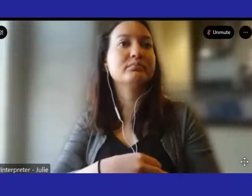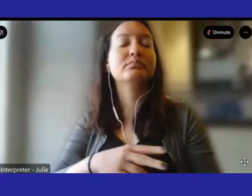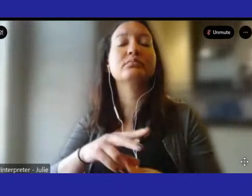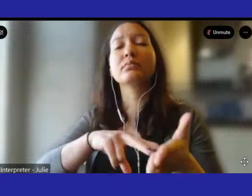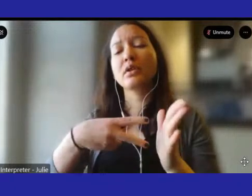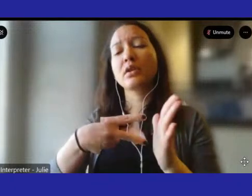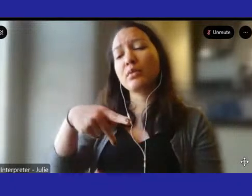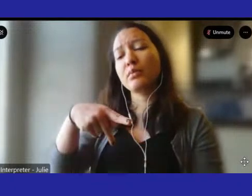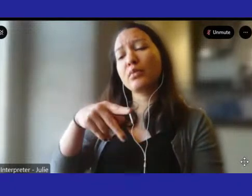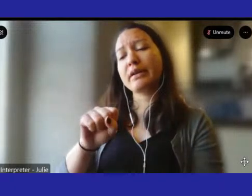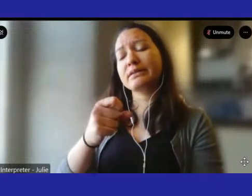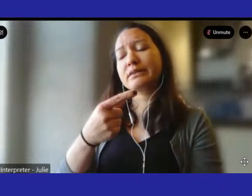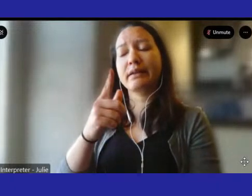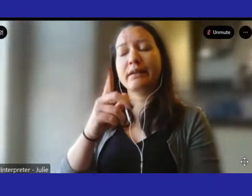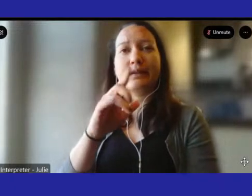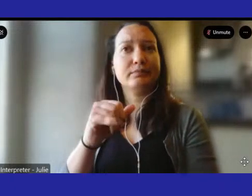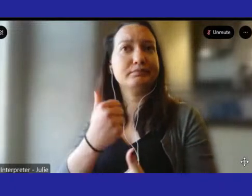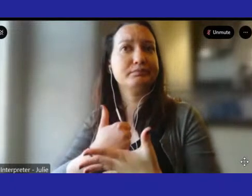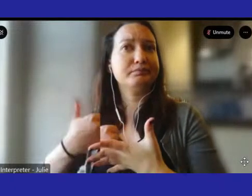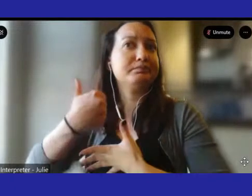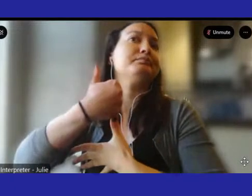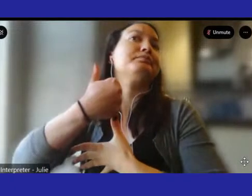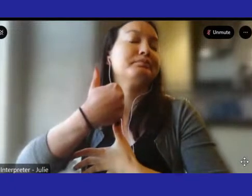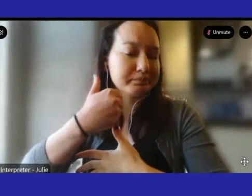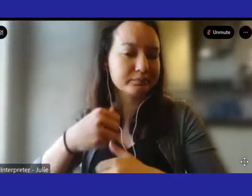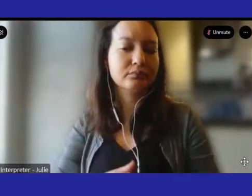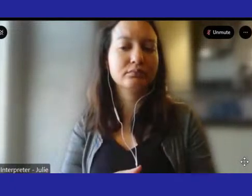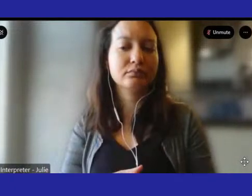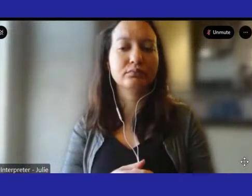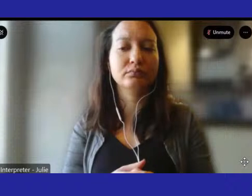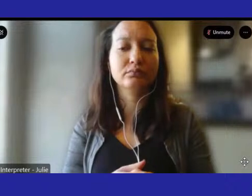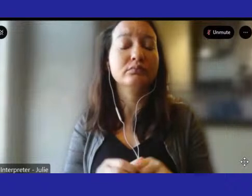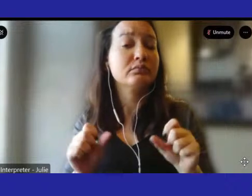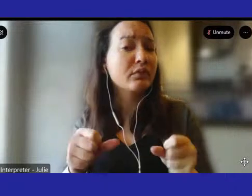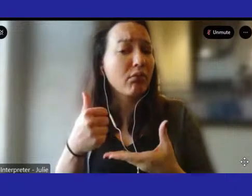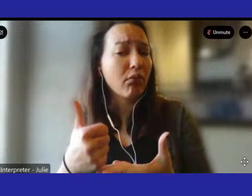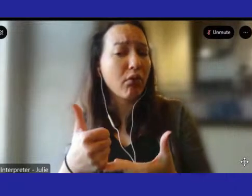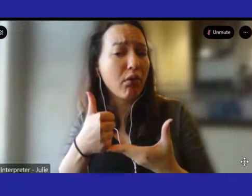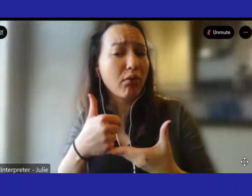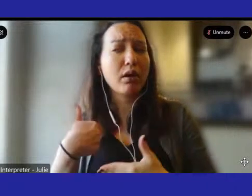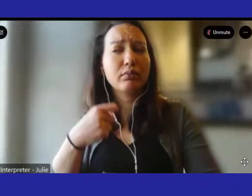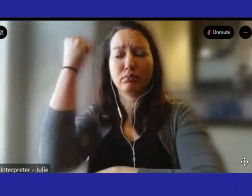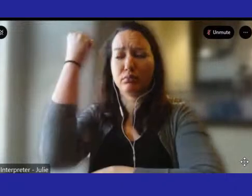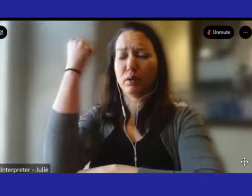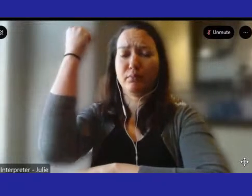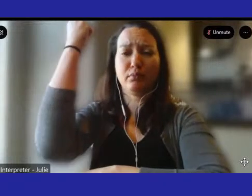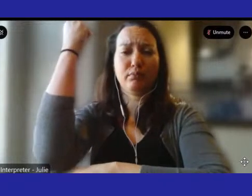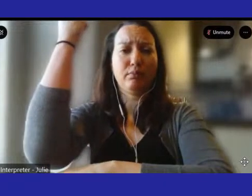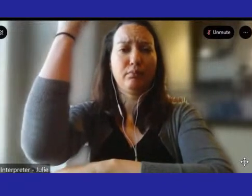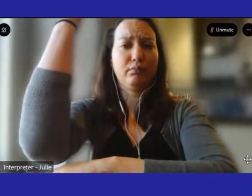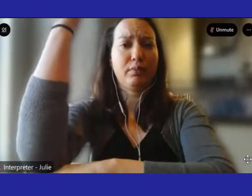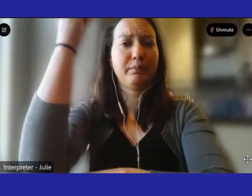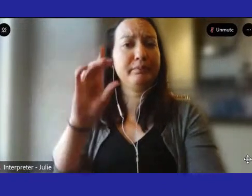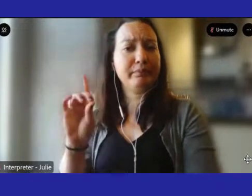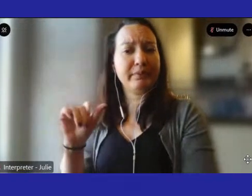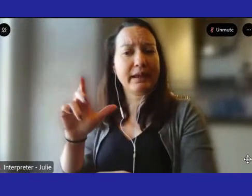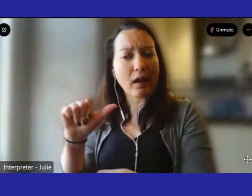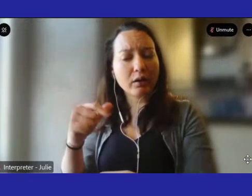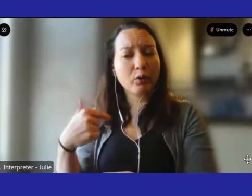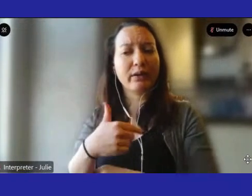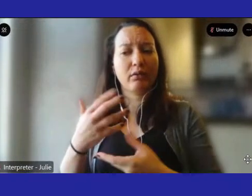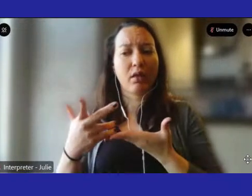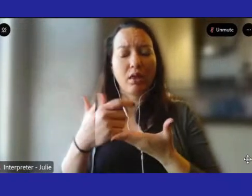front runner there. They also have the ability to help us benchmark the data that we collect in a more